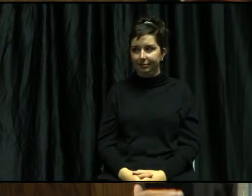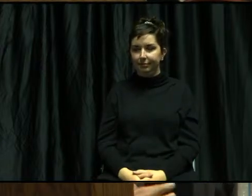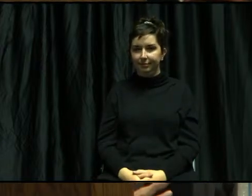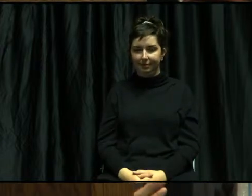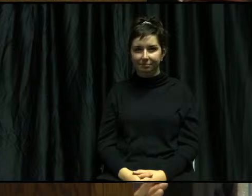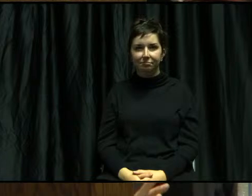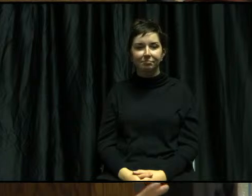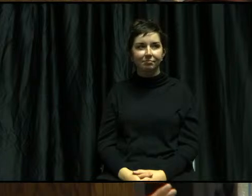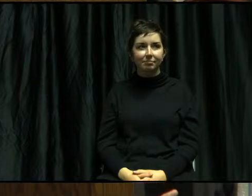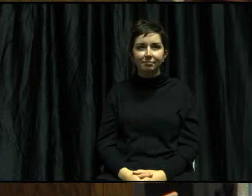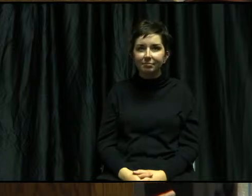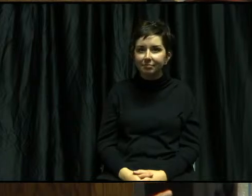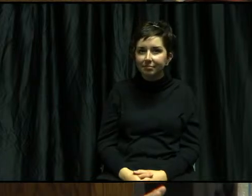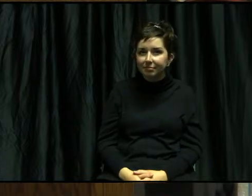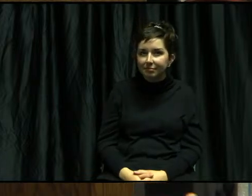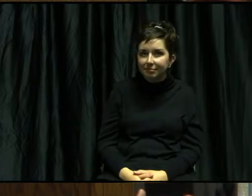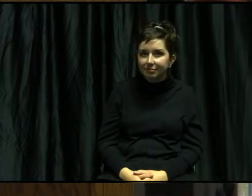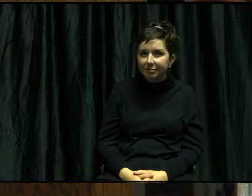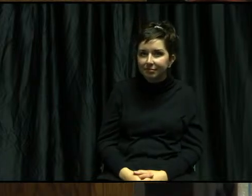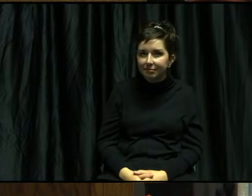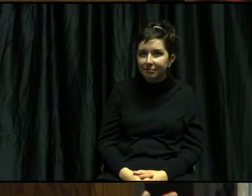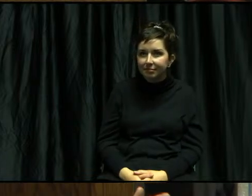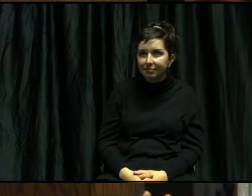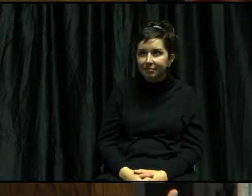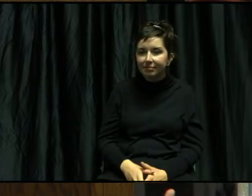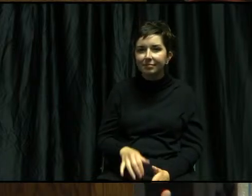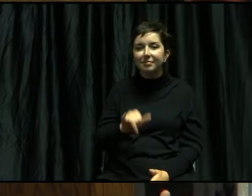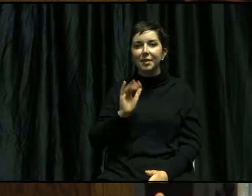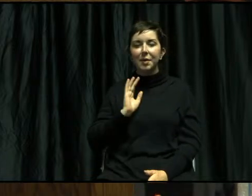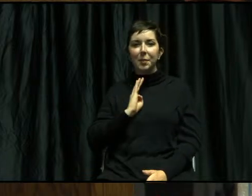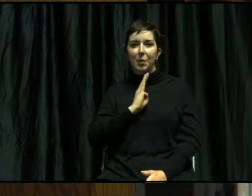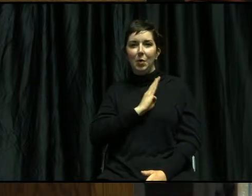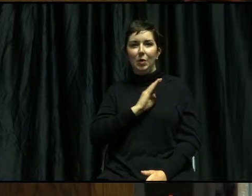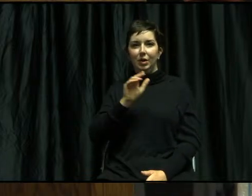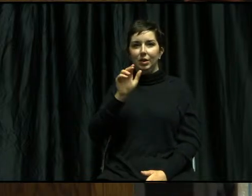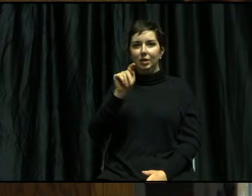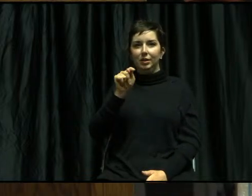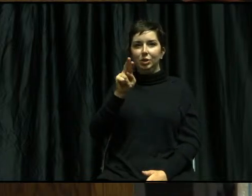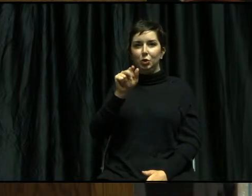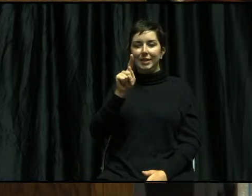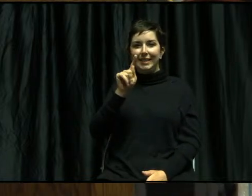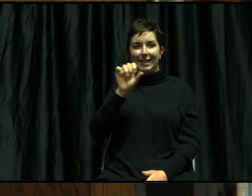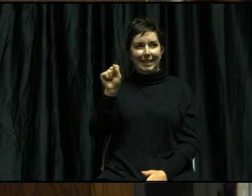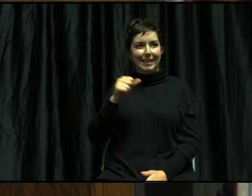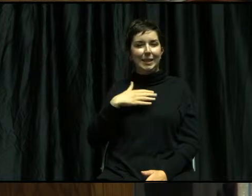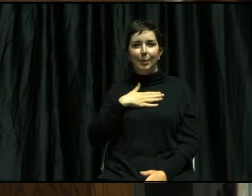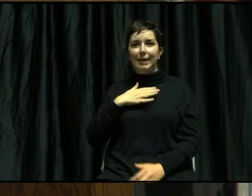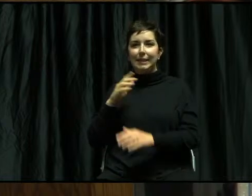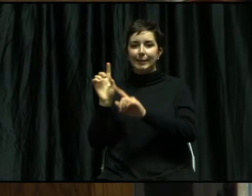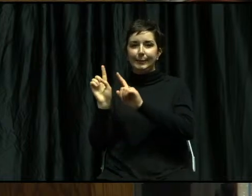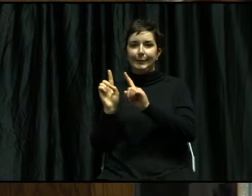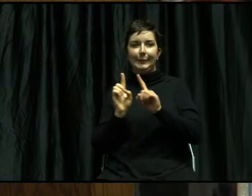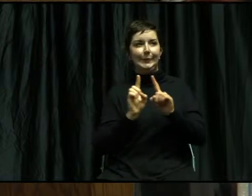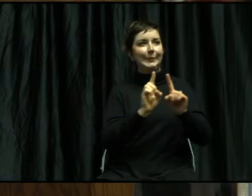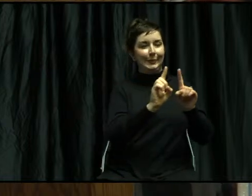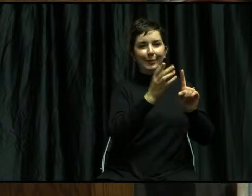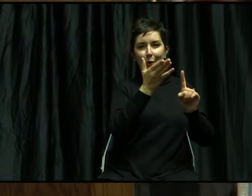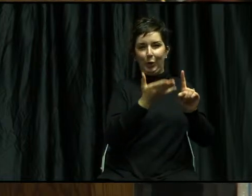Will LaWinda Downs and Curtis Funk, members of the Board of Trustees, please escort her to the podium and assist in the hooding.